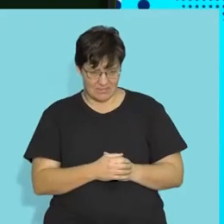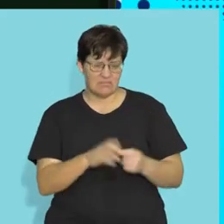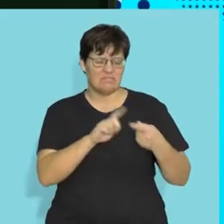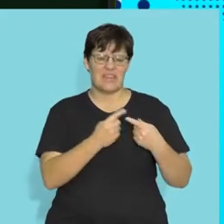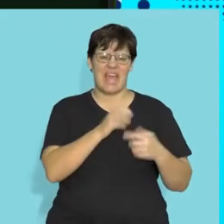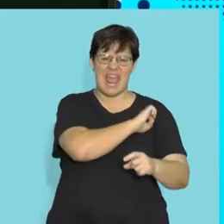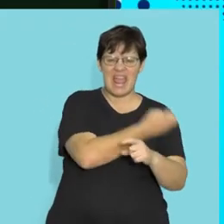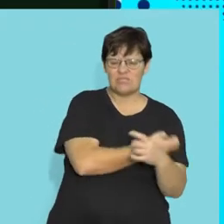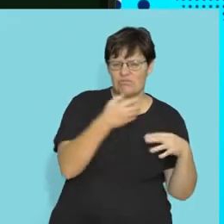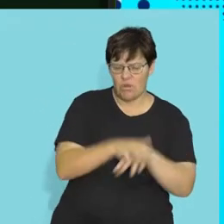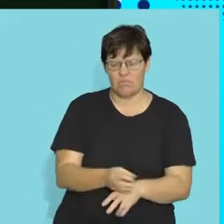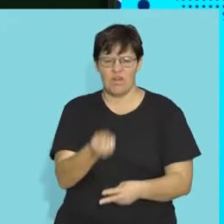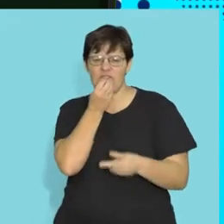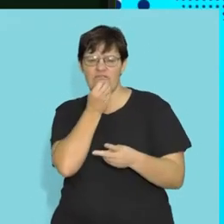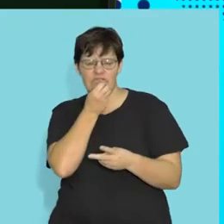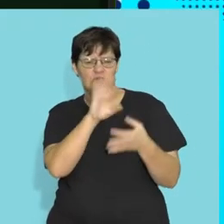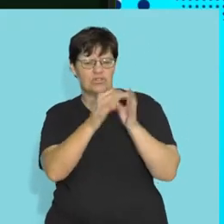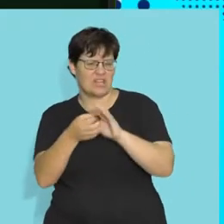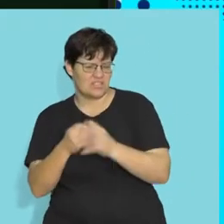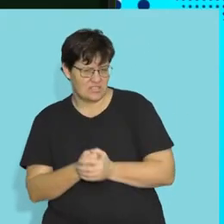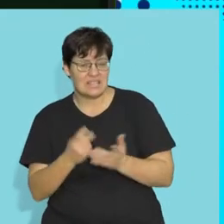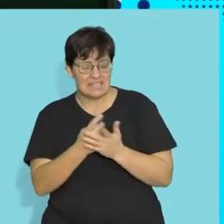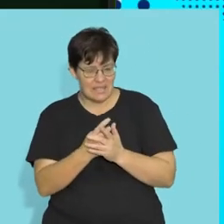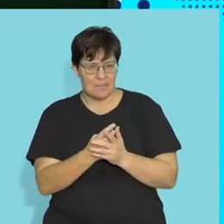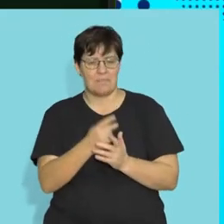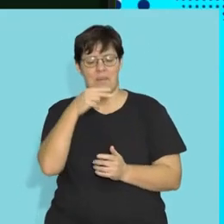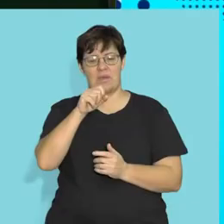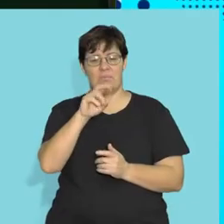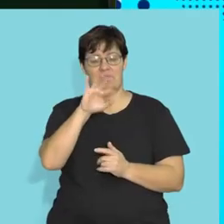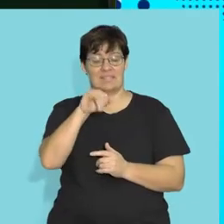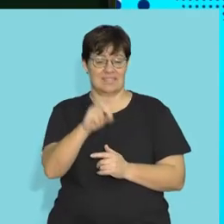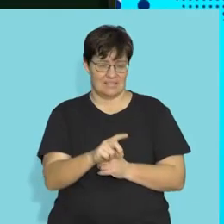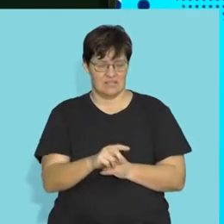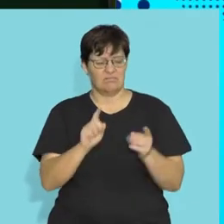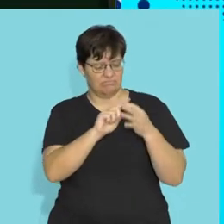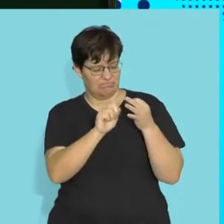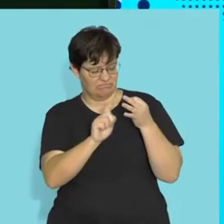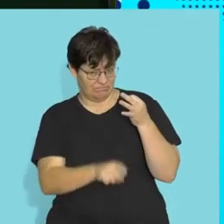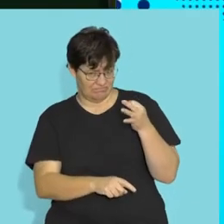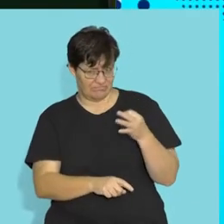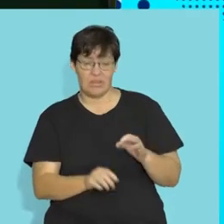from energy flow, food chains, as well as the different pyramids. You've been a fantastic